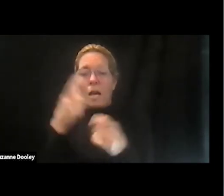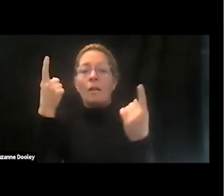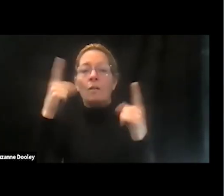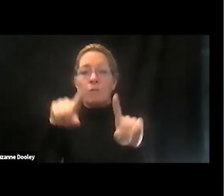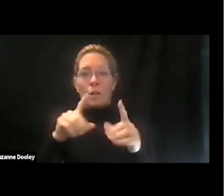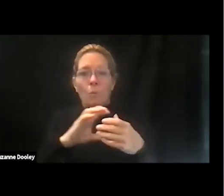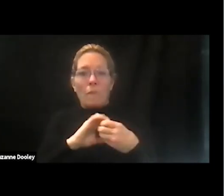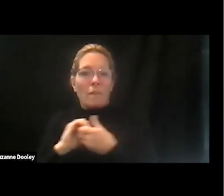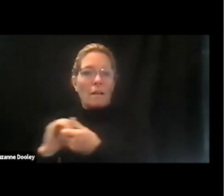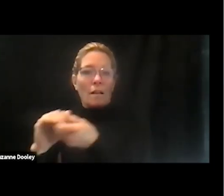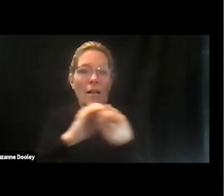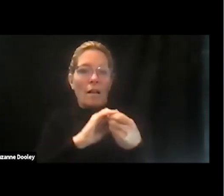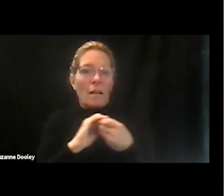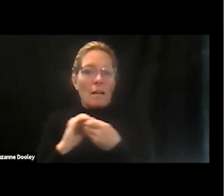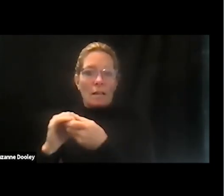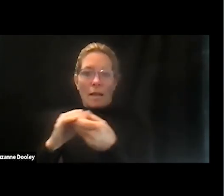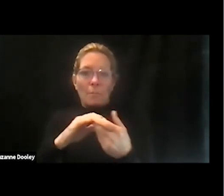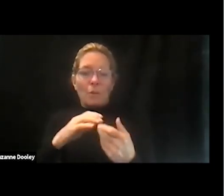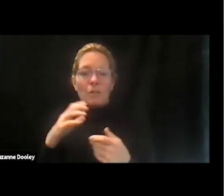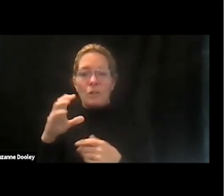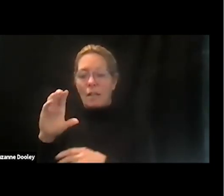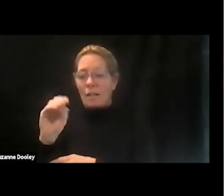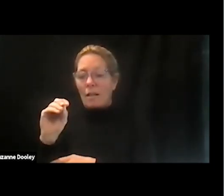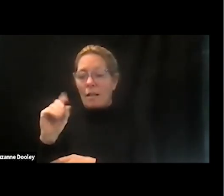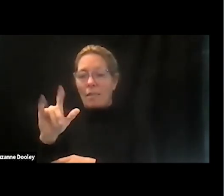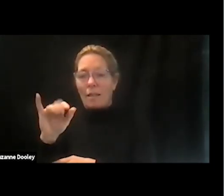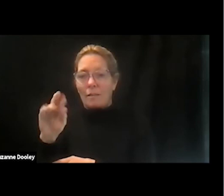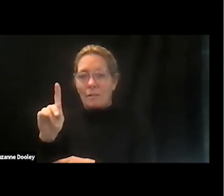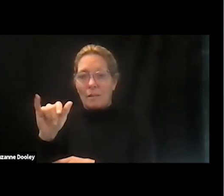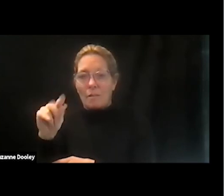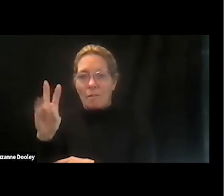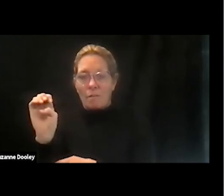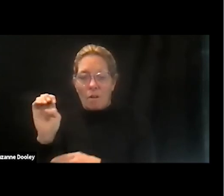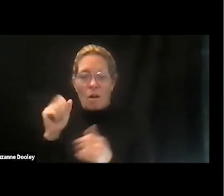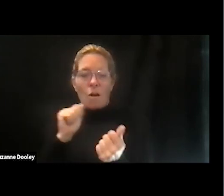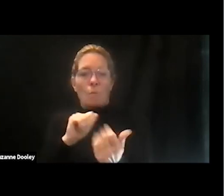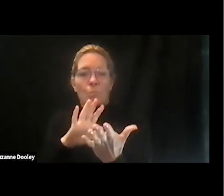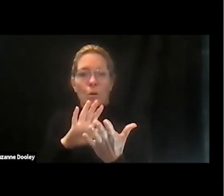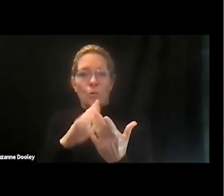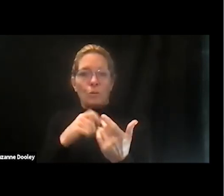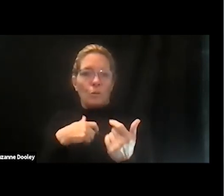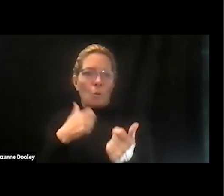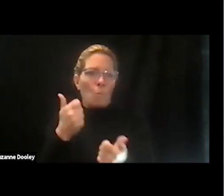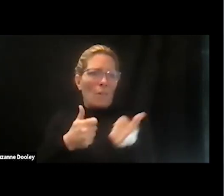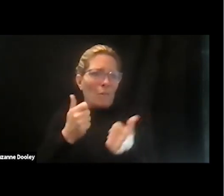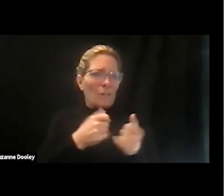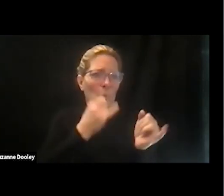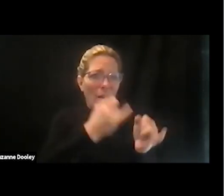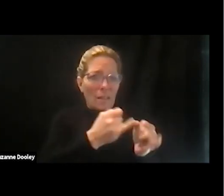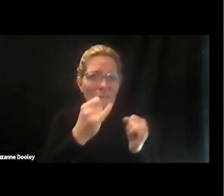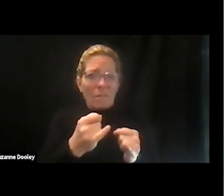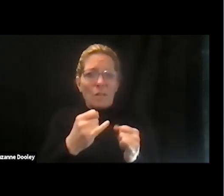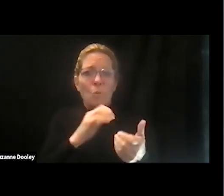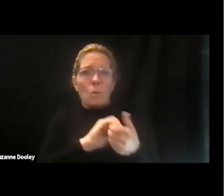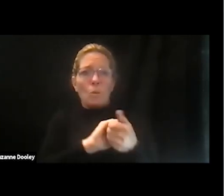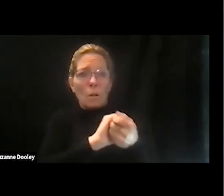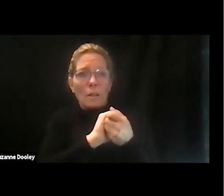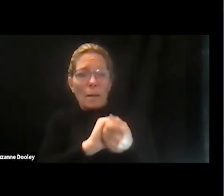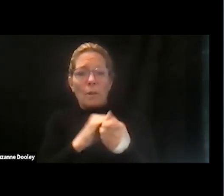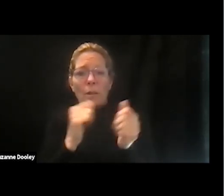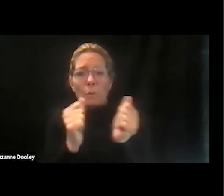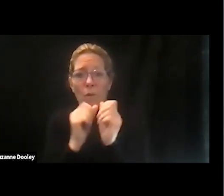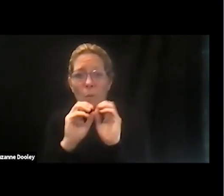approach and collaborating with other, whether it's individuals or organizations or